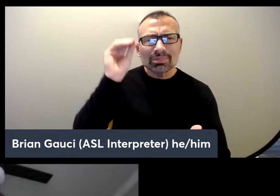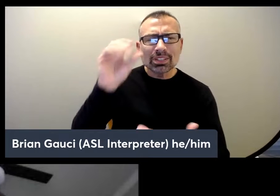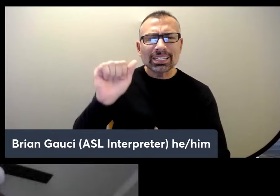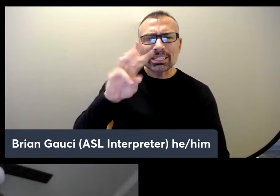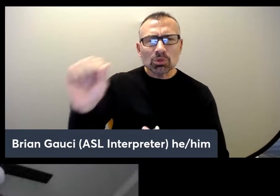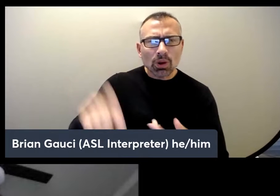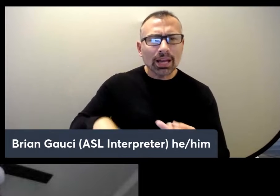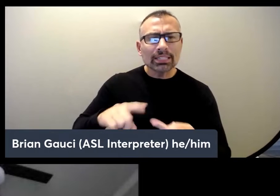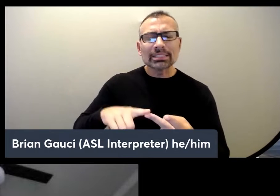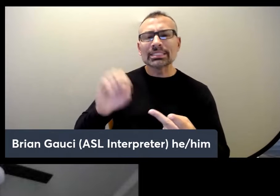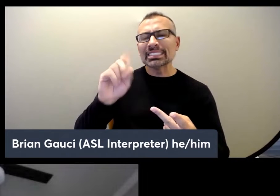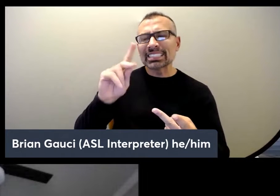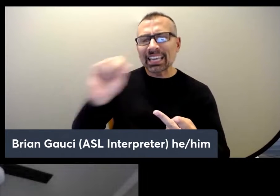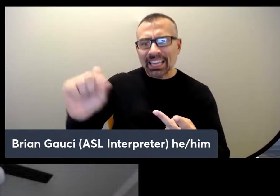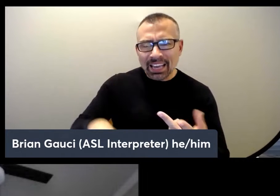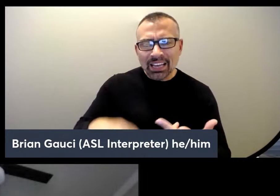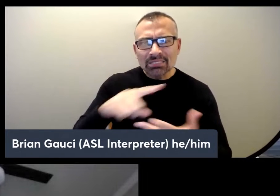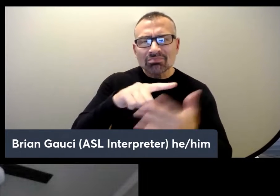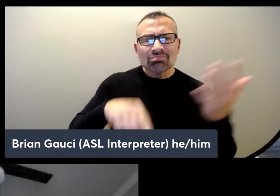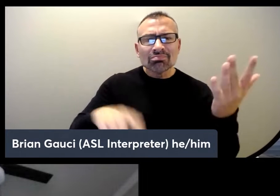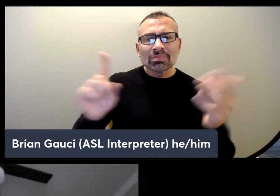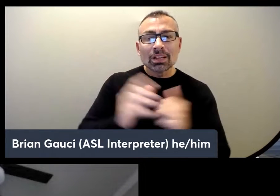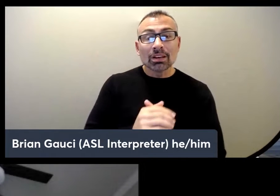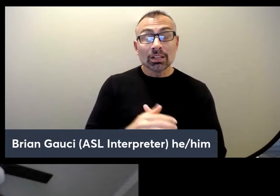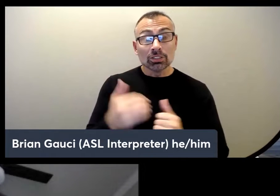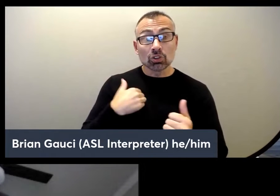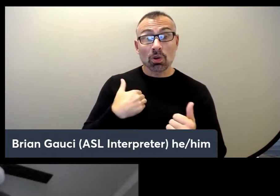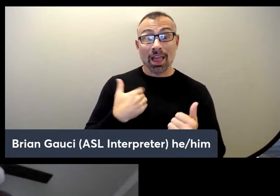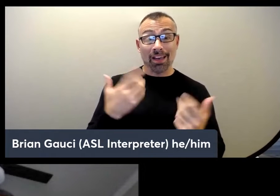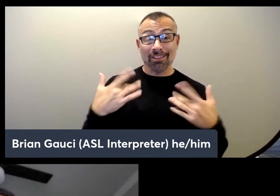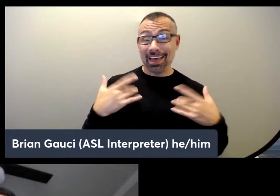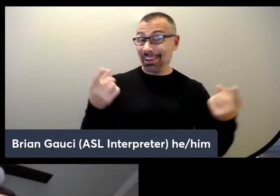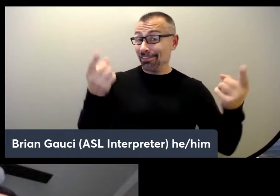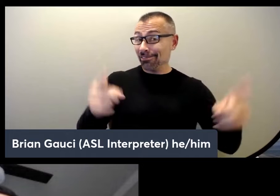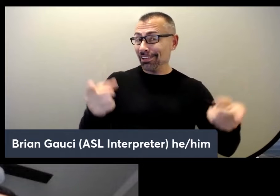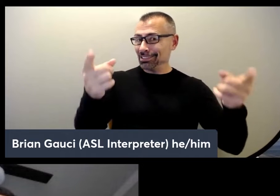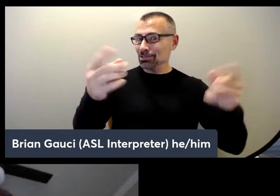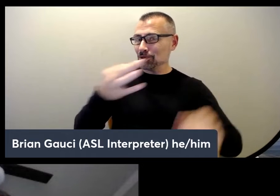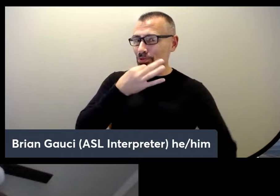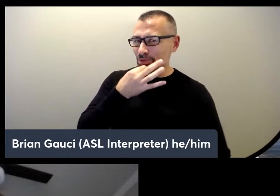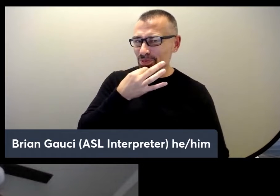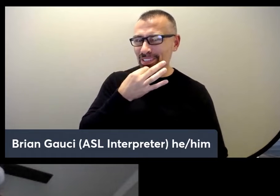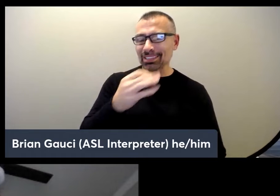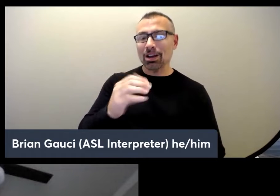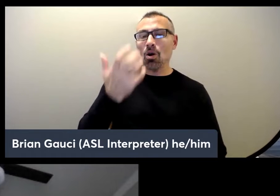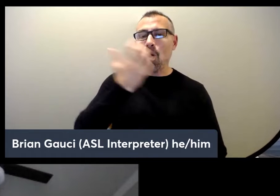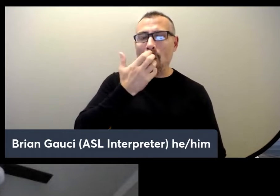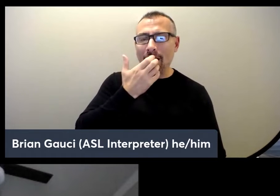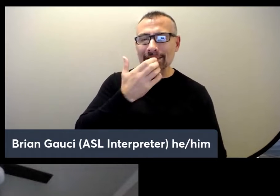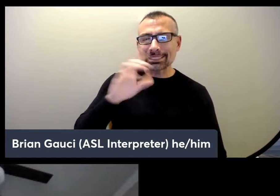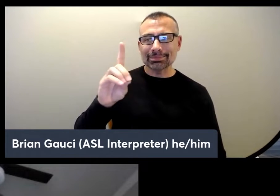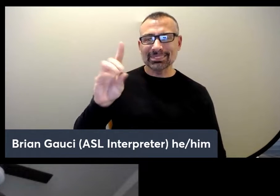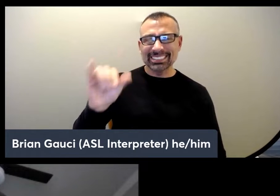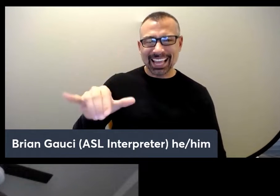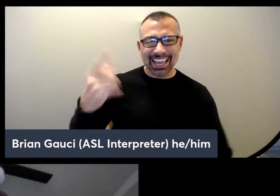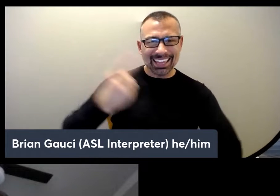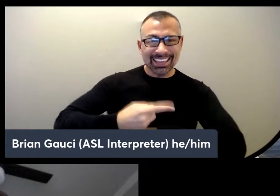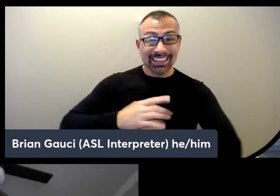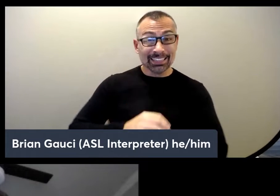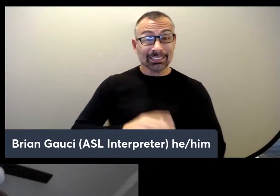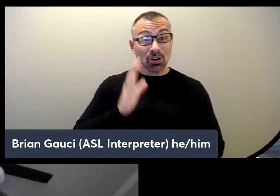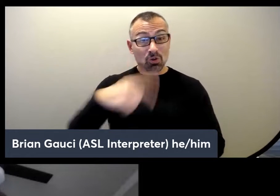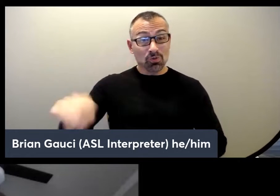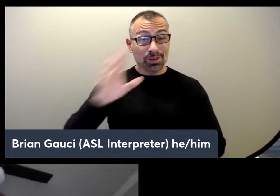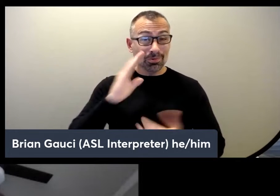learn EKS. So we've actually got an event called Awesome Day that is coming up. We're going to drop a link to it. So make sure you sign up,